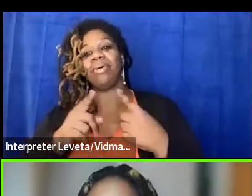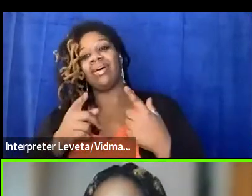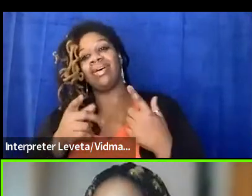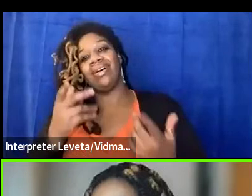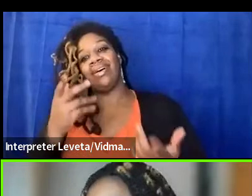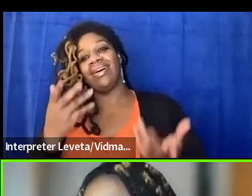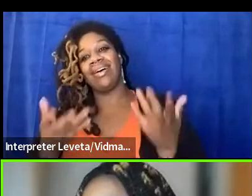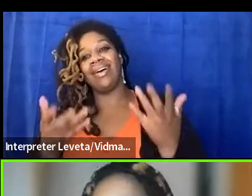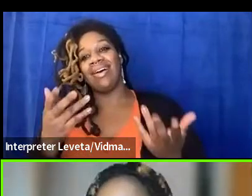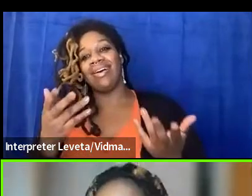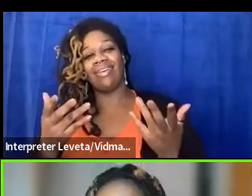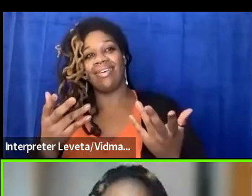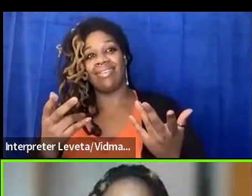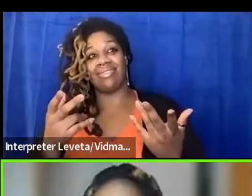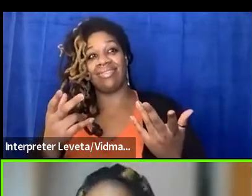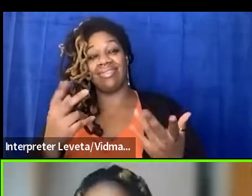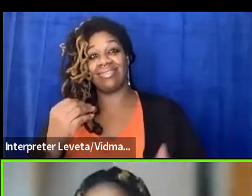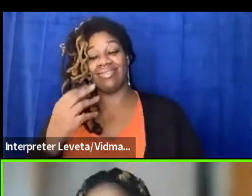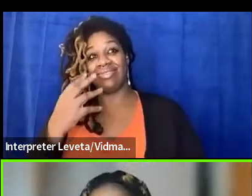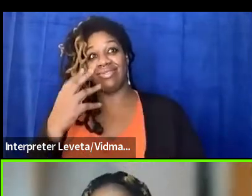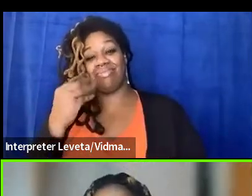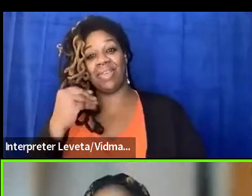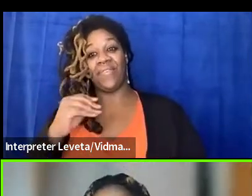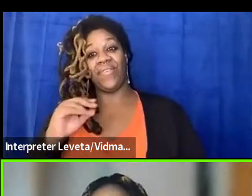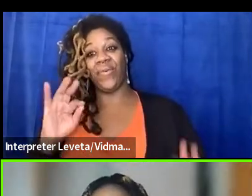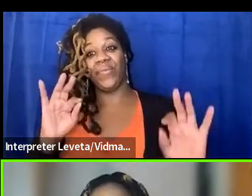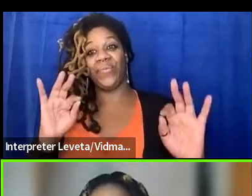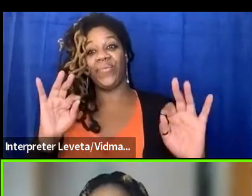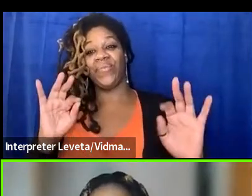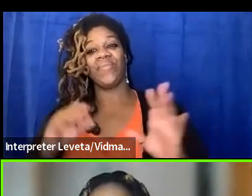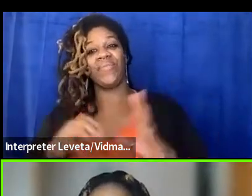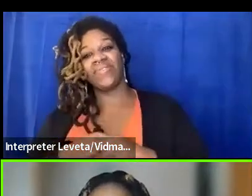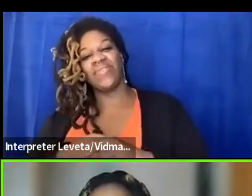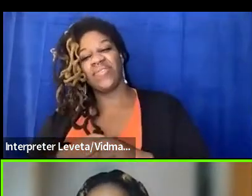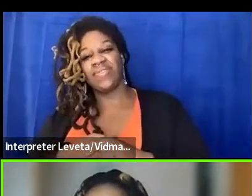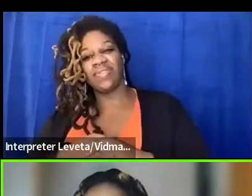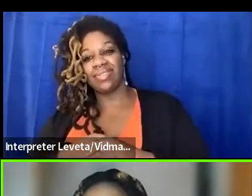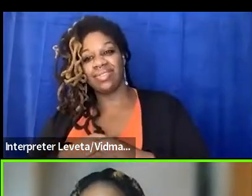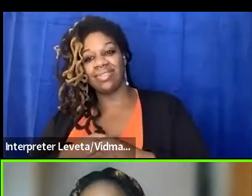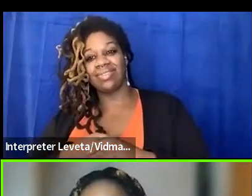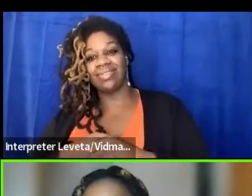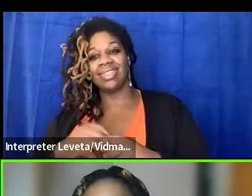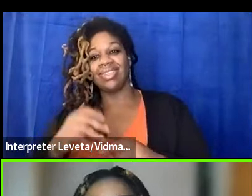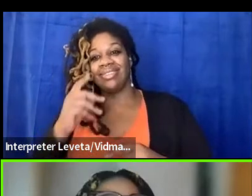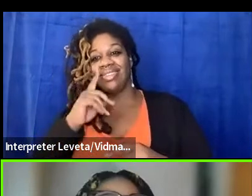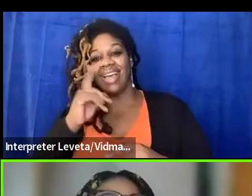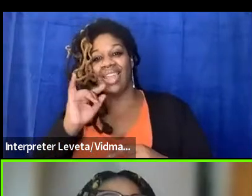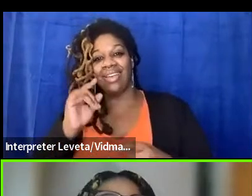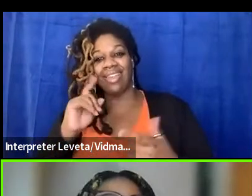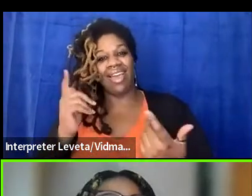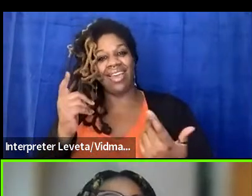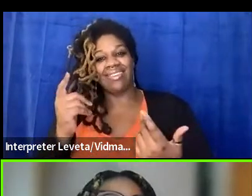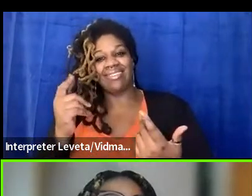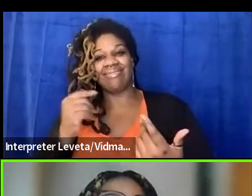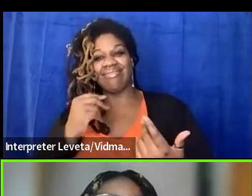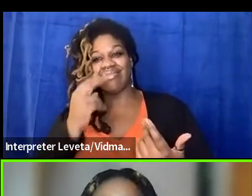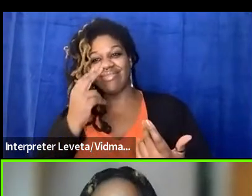how you're imagining. I look like all sciencey, like probably pretty crusty. But